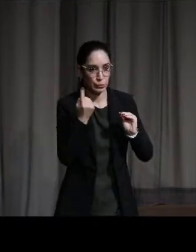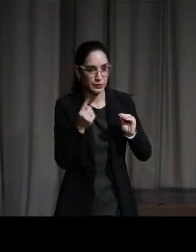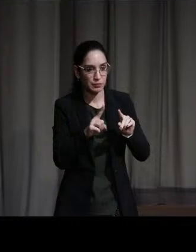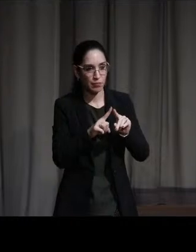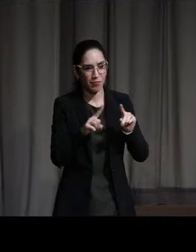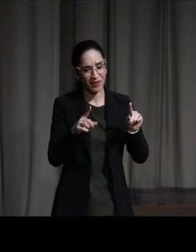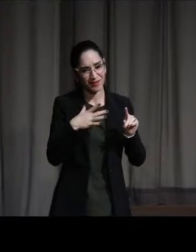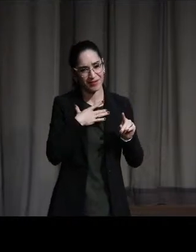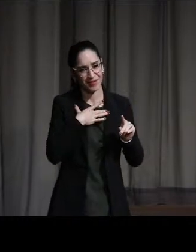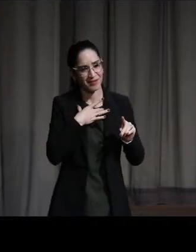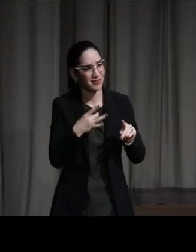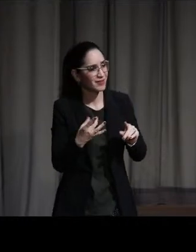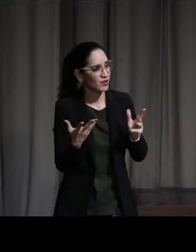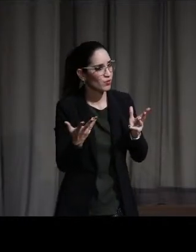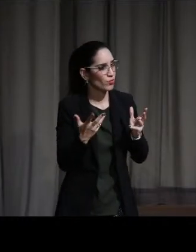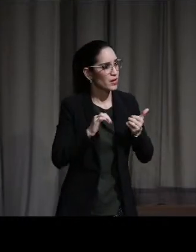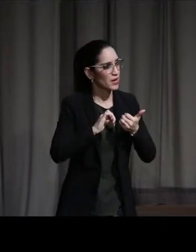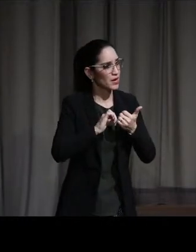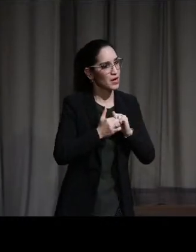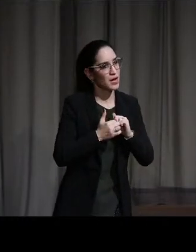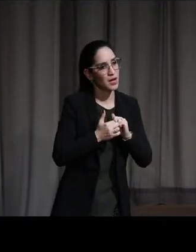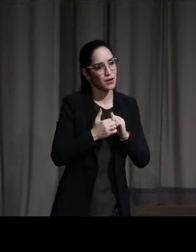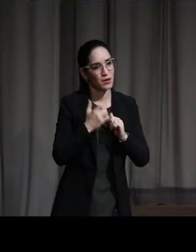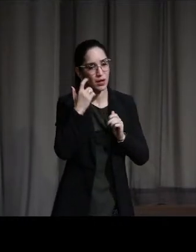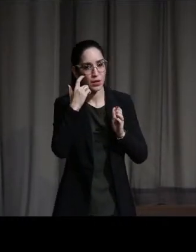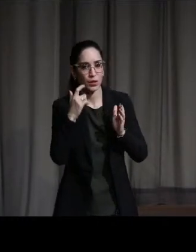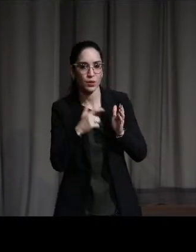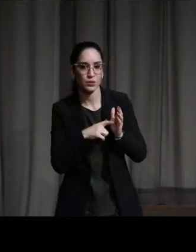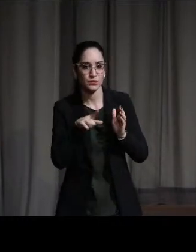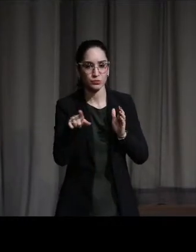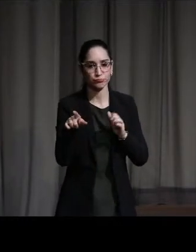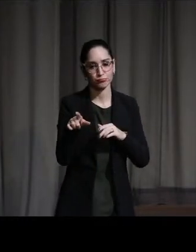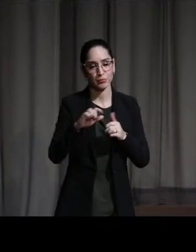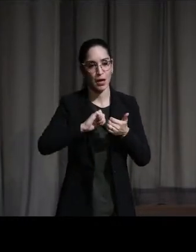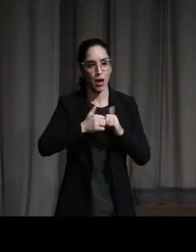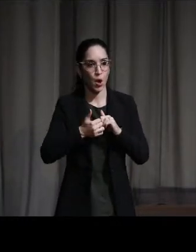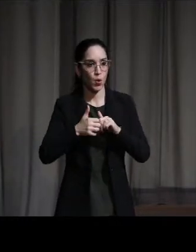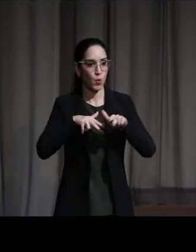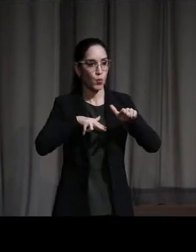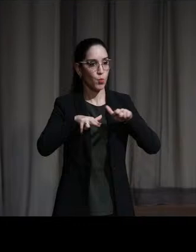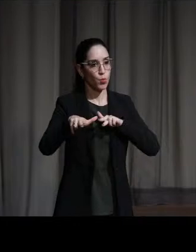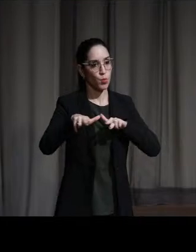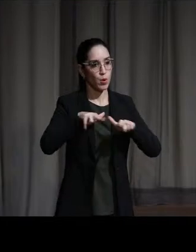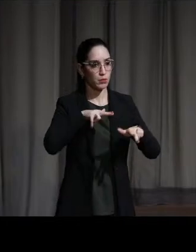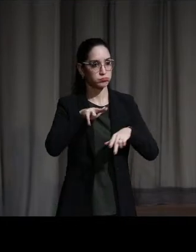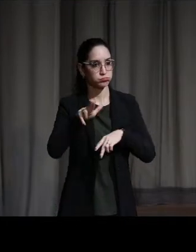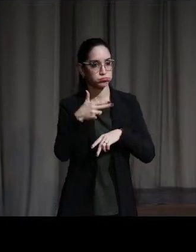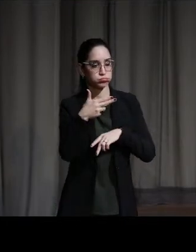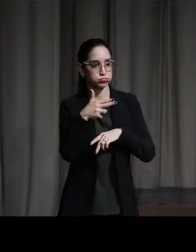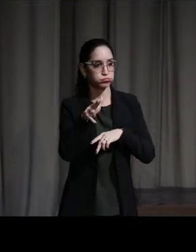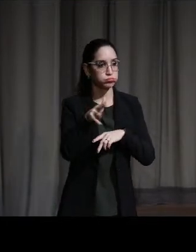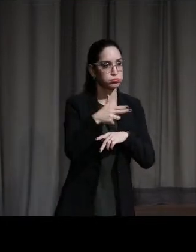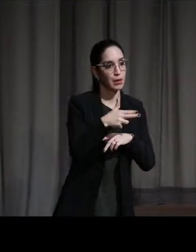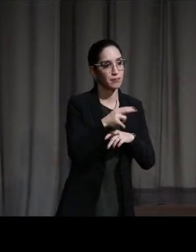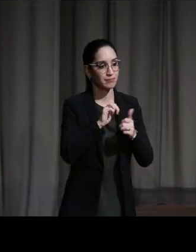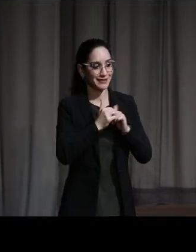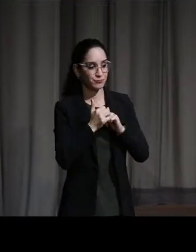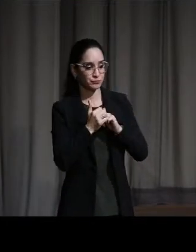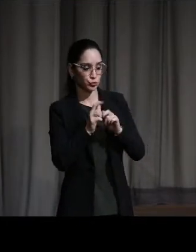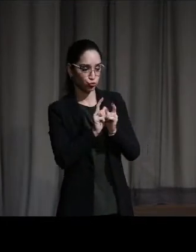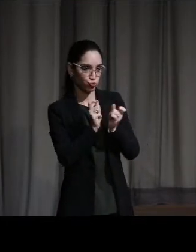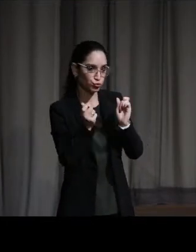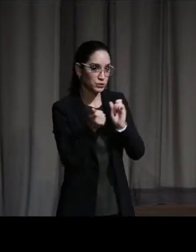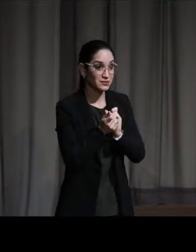He liked the way it strutted around, and with every strut, it changed. So this interest in